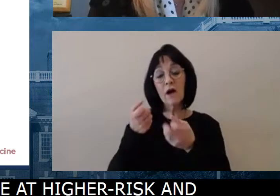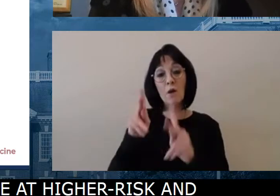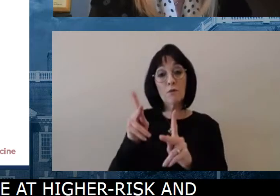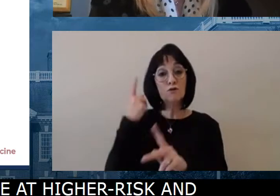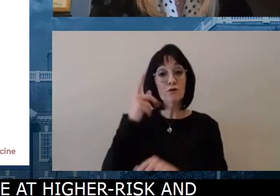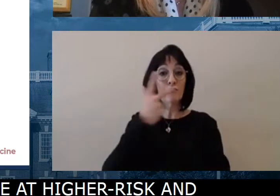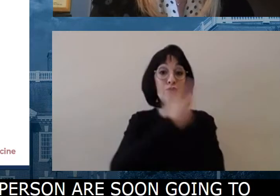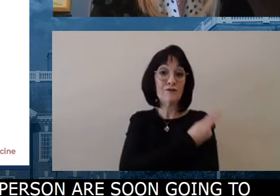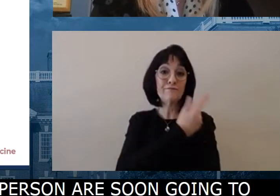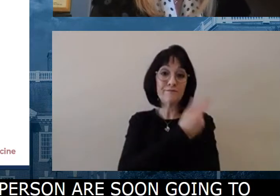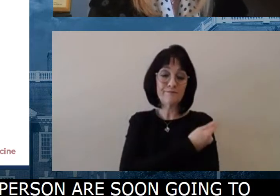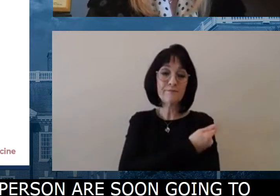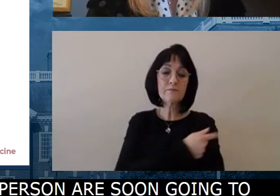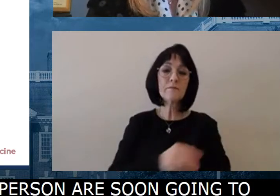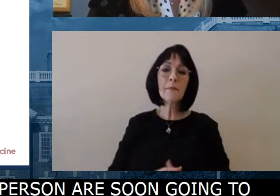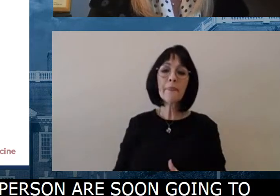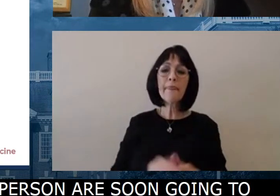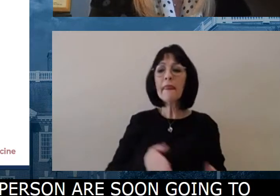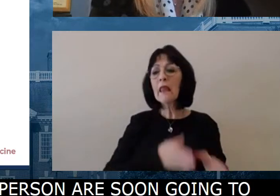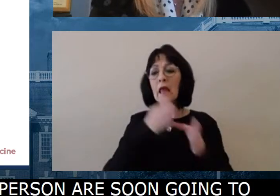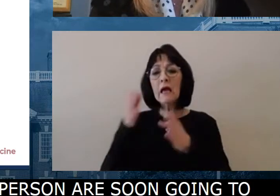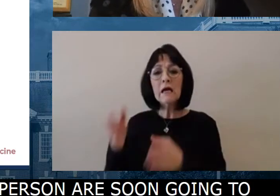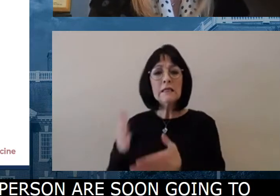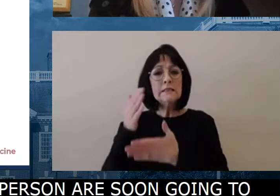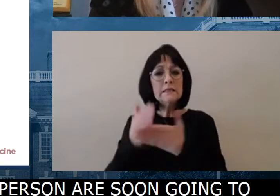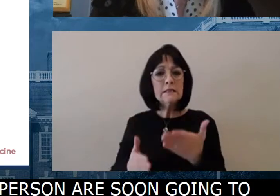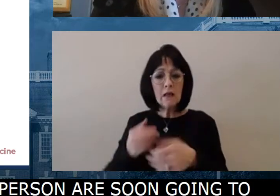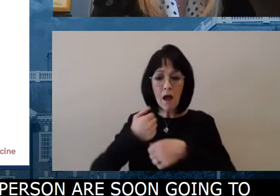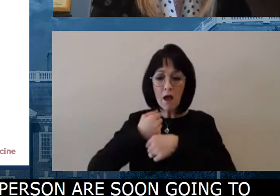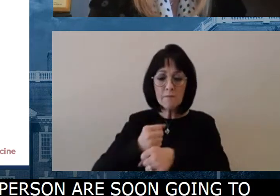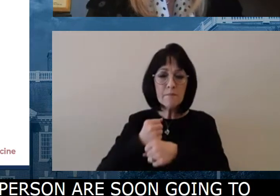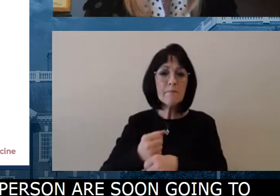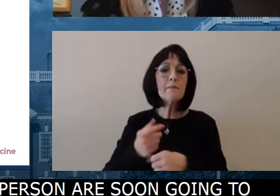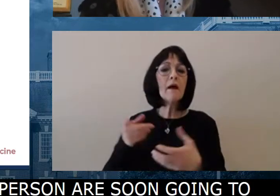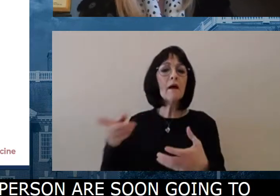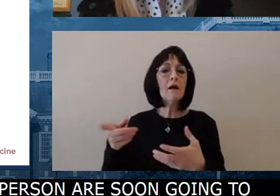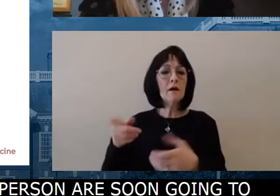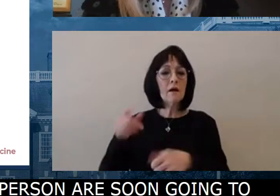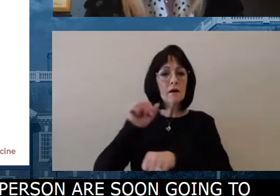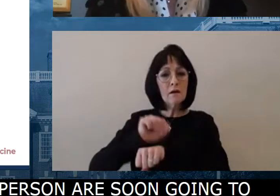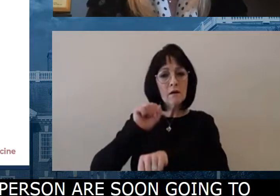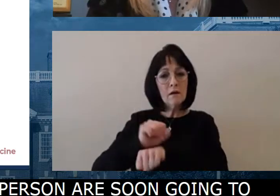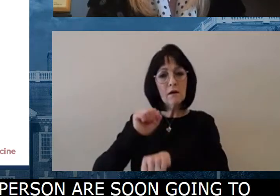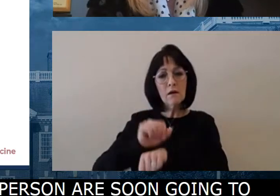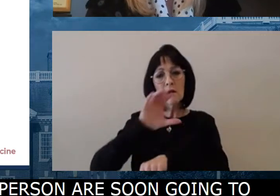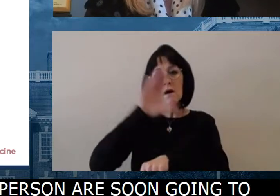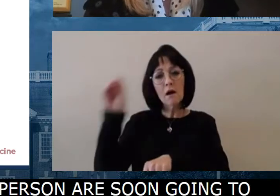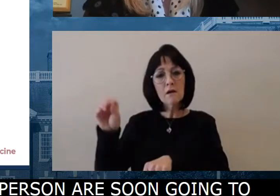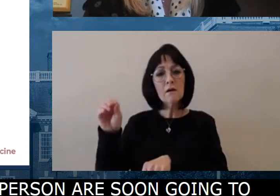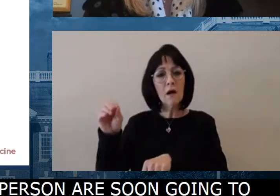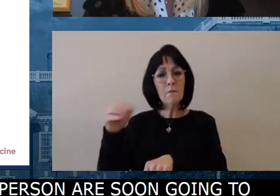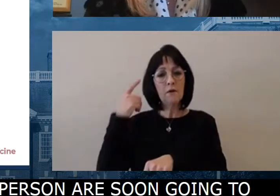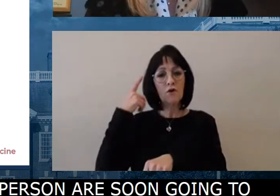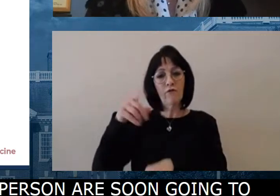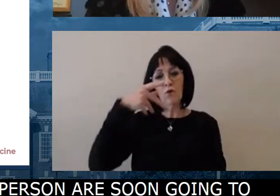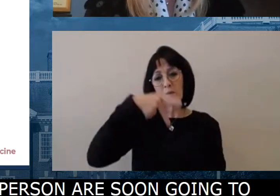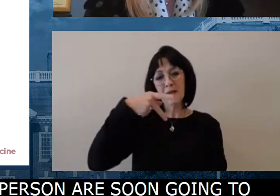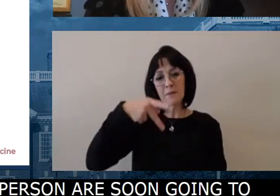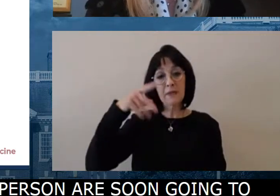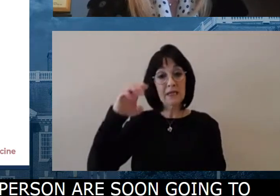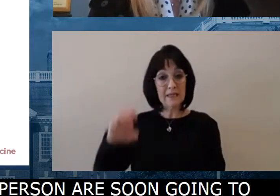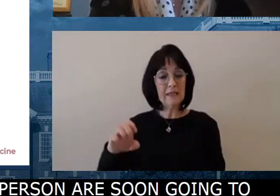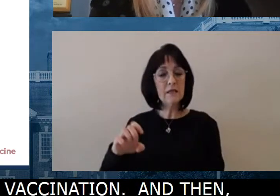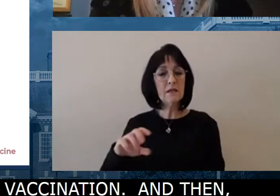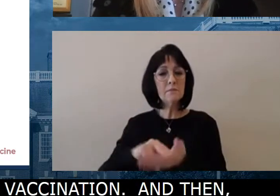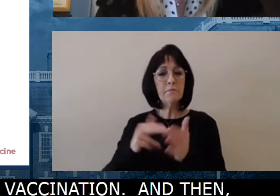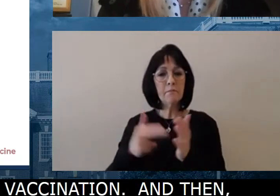of critical supplies to fight COVID, like PPE and pharmaceutical, who are also going to be able